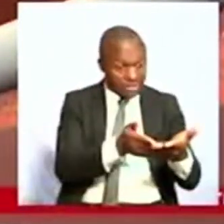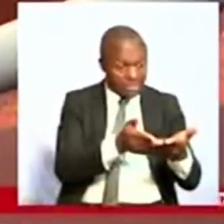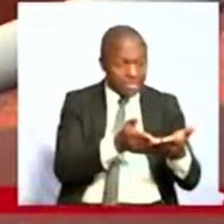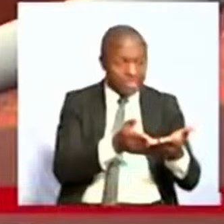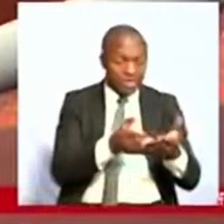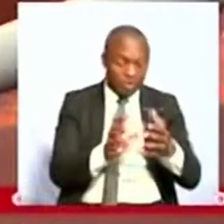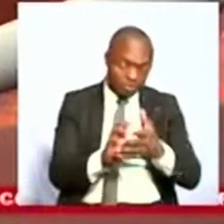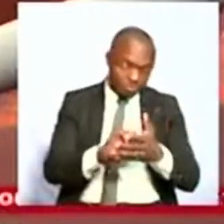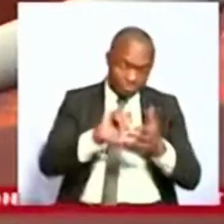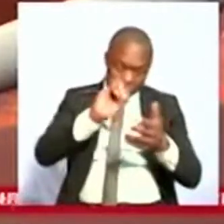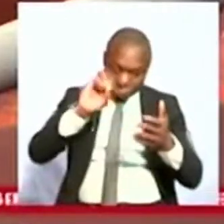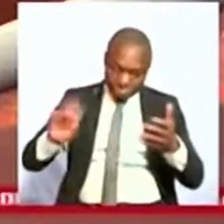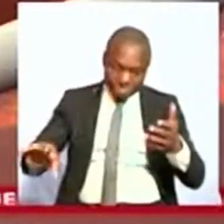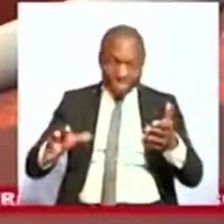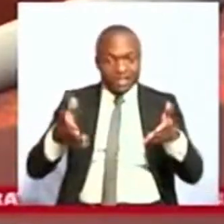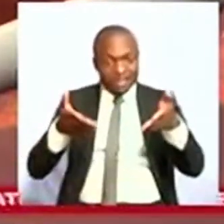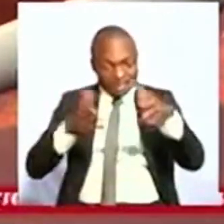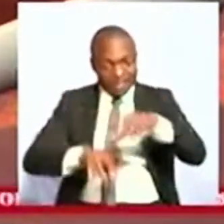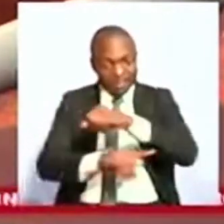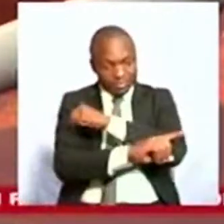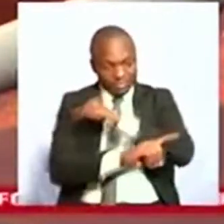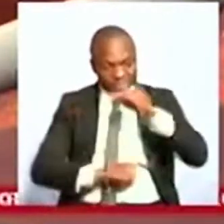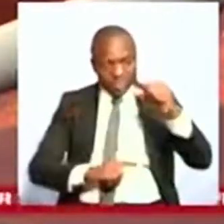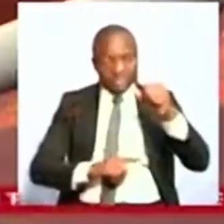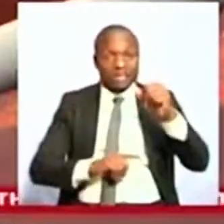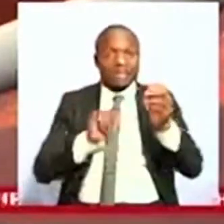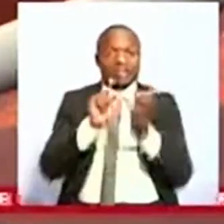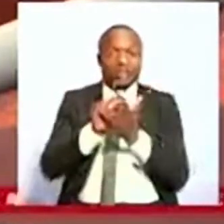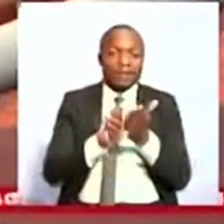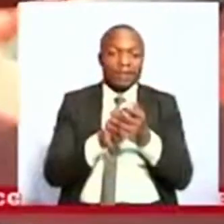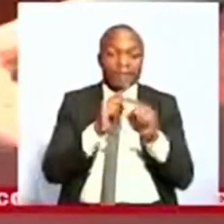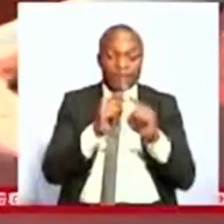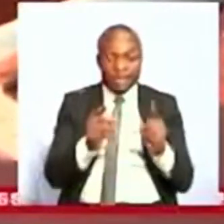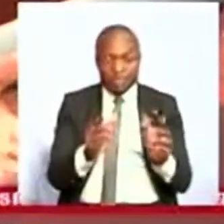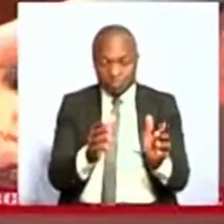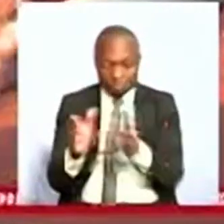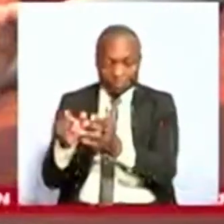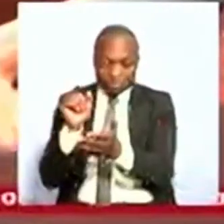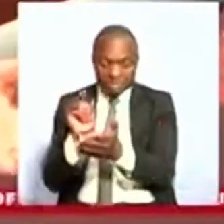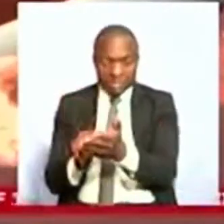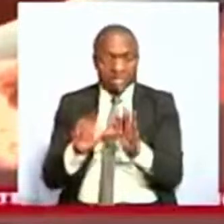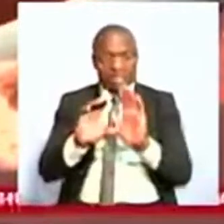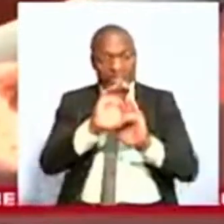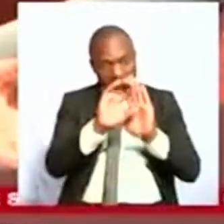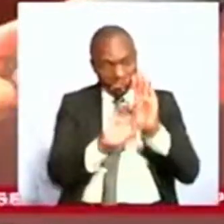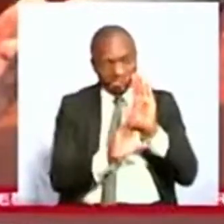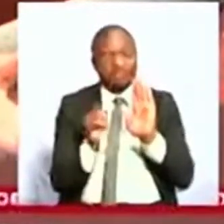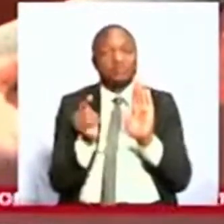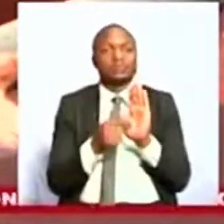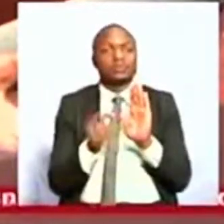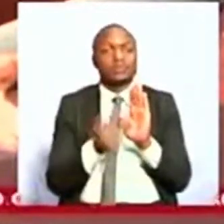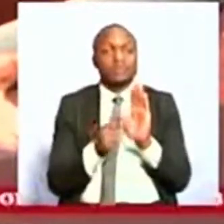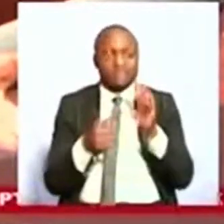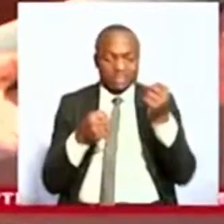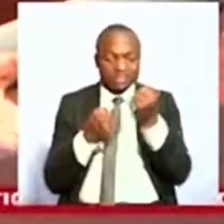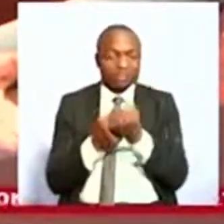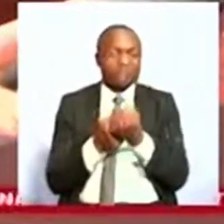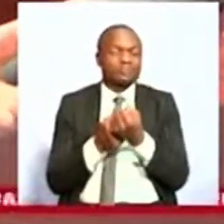done away with the death penalty in our penal laws, but on the other hand, the Constitution